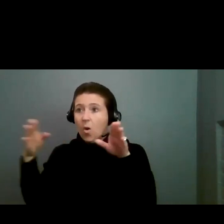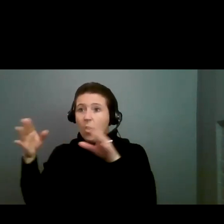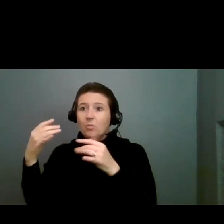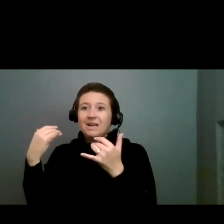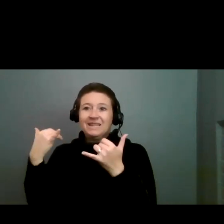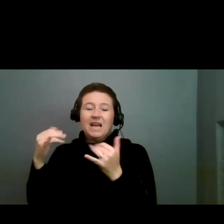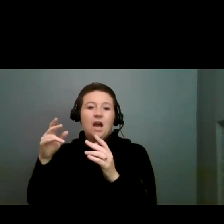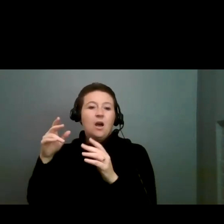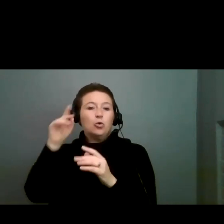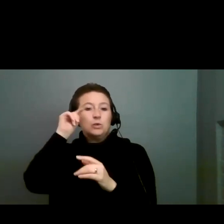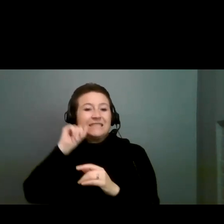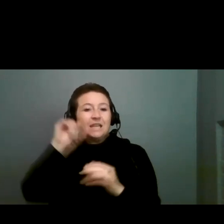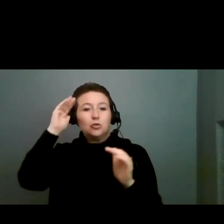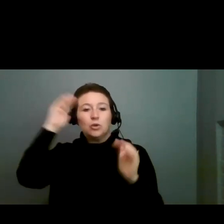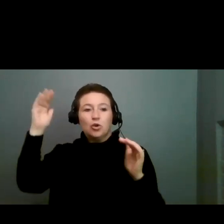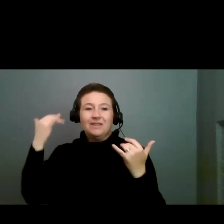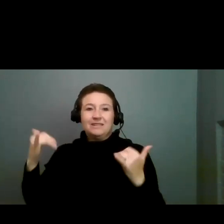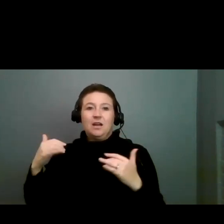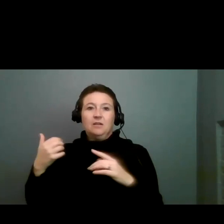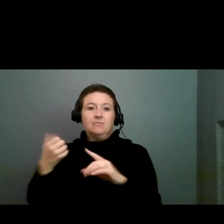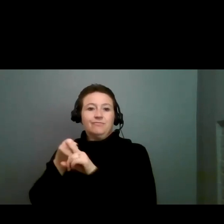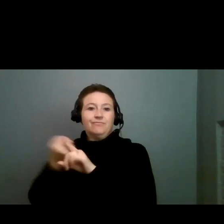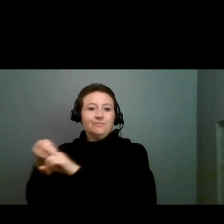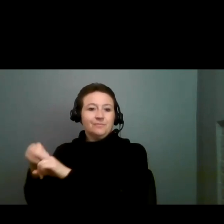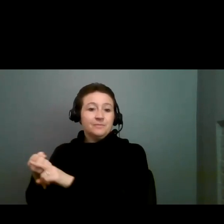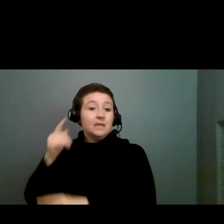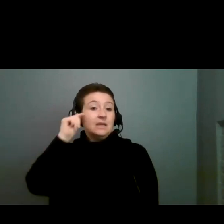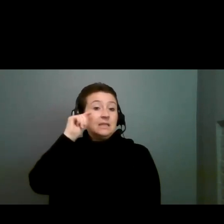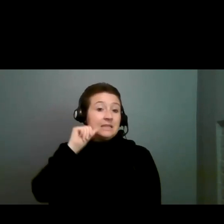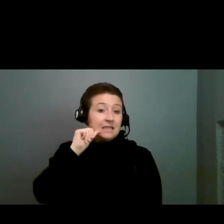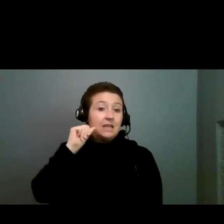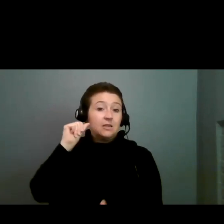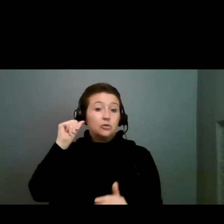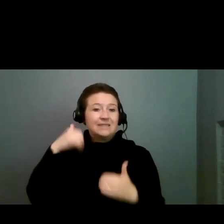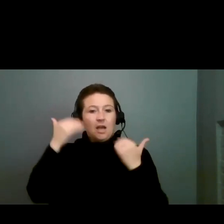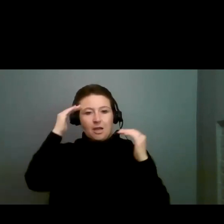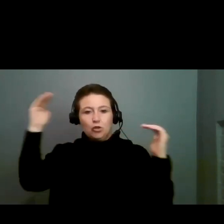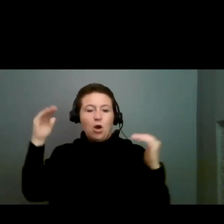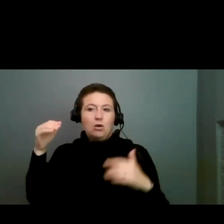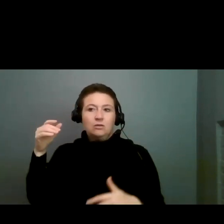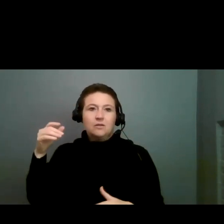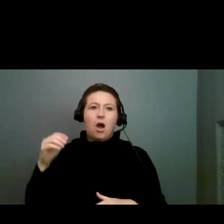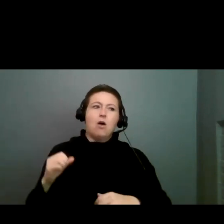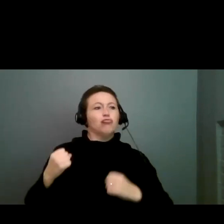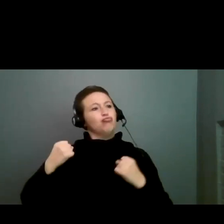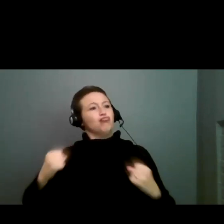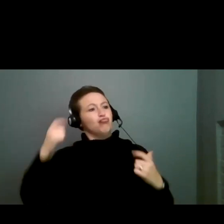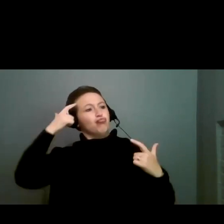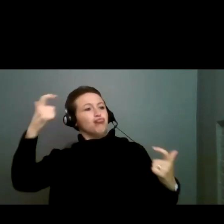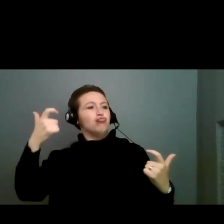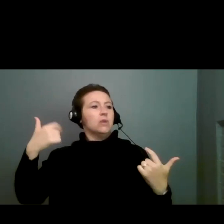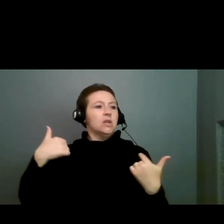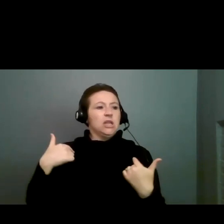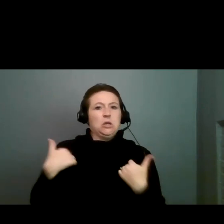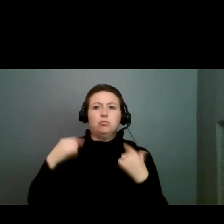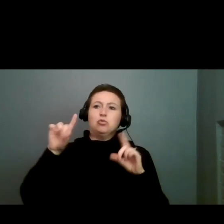call probably recognize, teens and young adults are invulnerable. They are going out for entertainment to